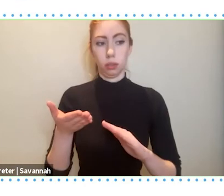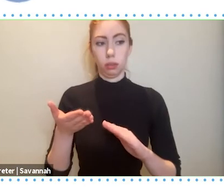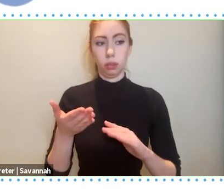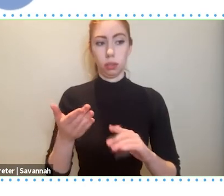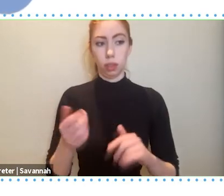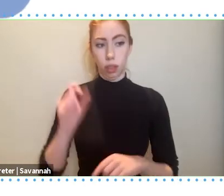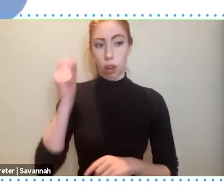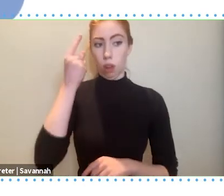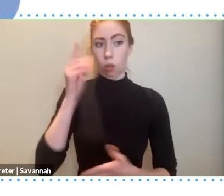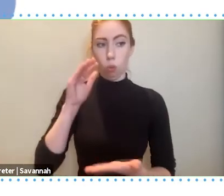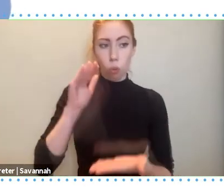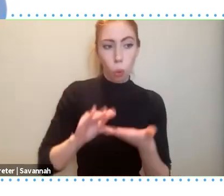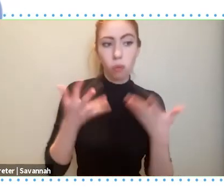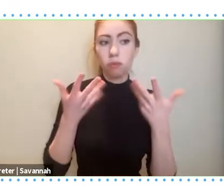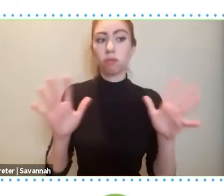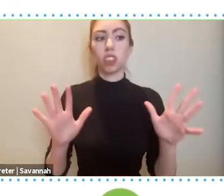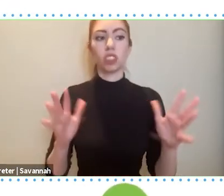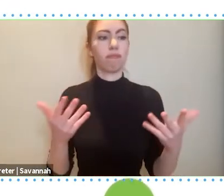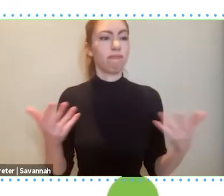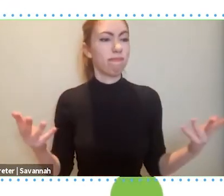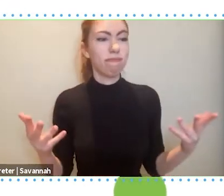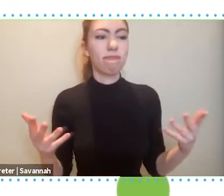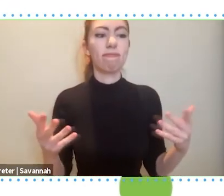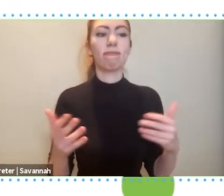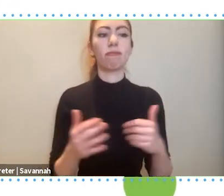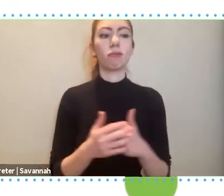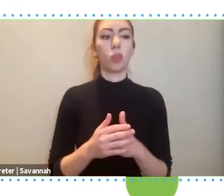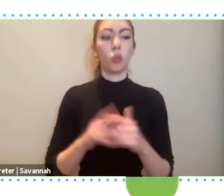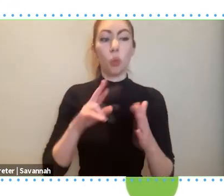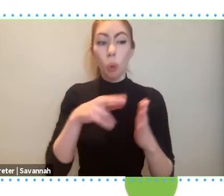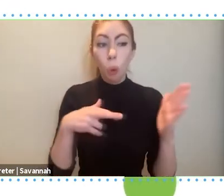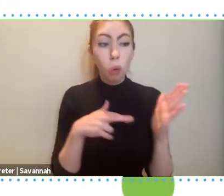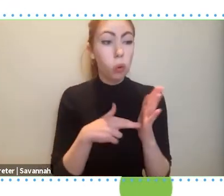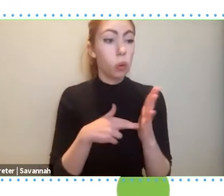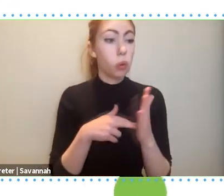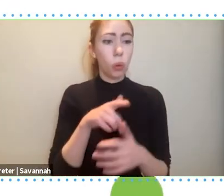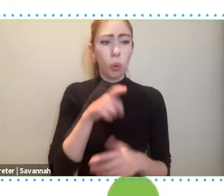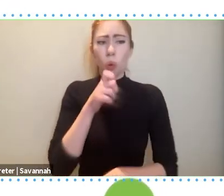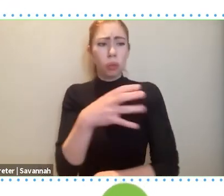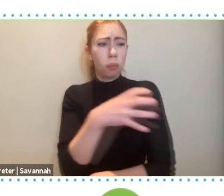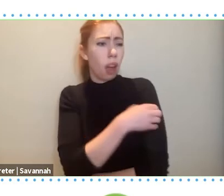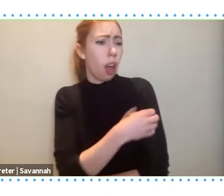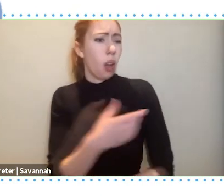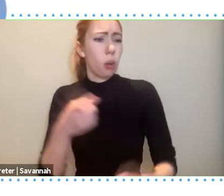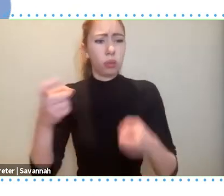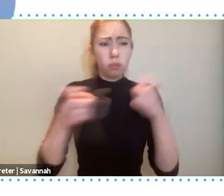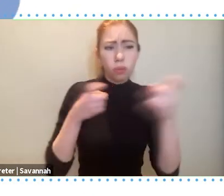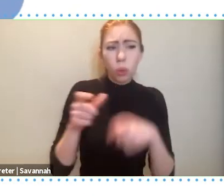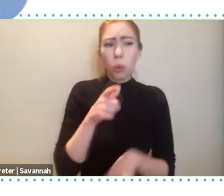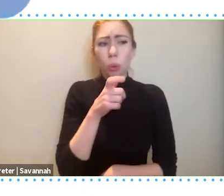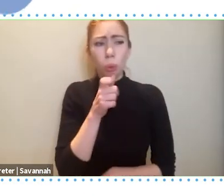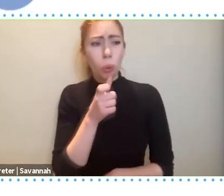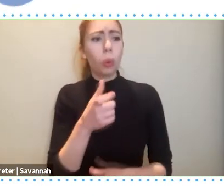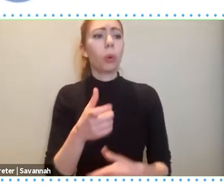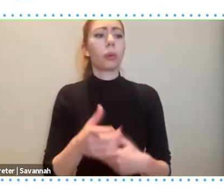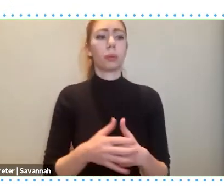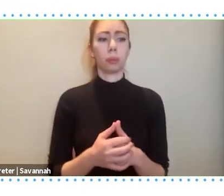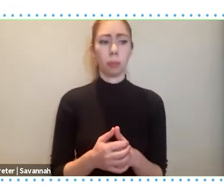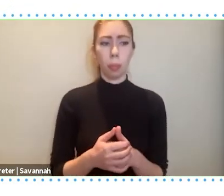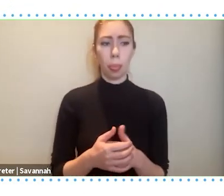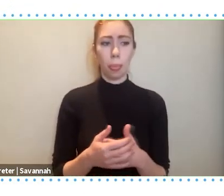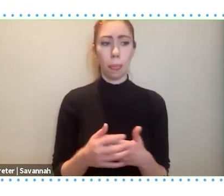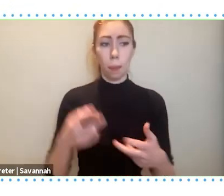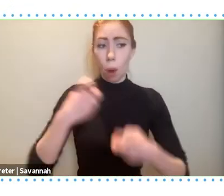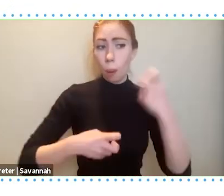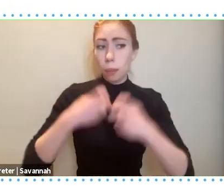clarity about roles, and particularly around power and control. The problem solving might be focused on symptoms and not the root cause. There's